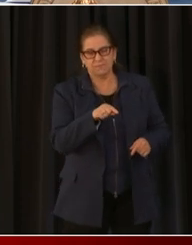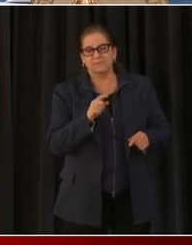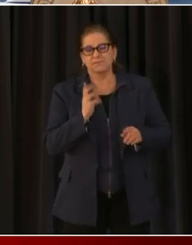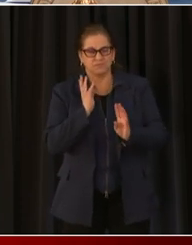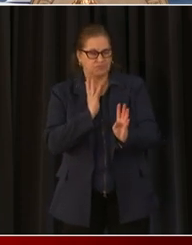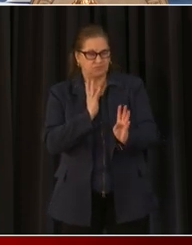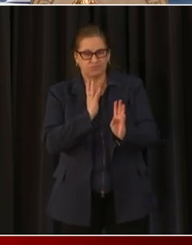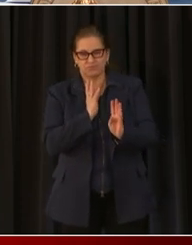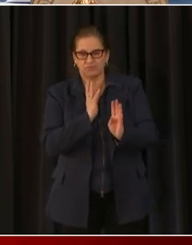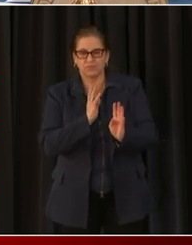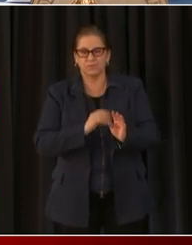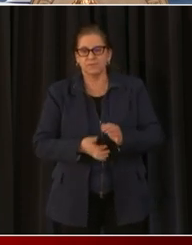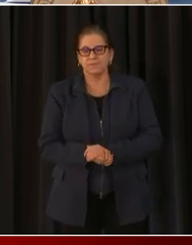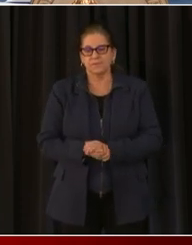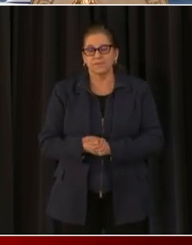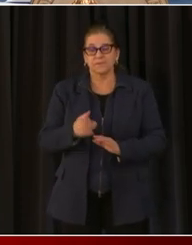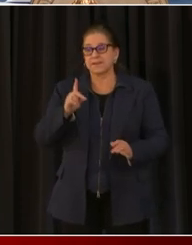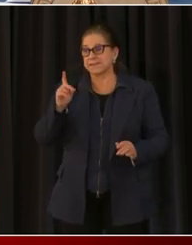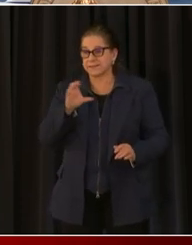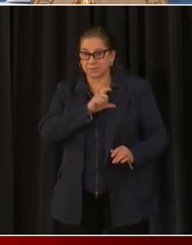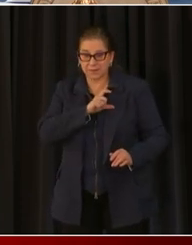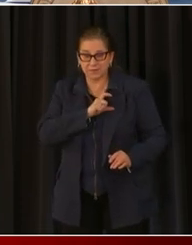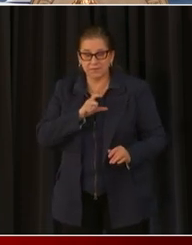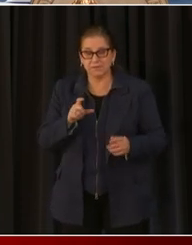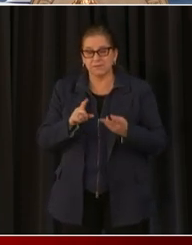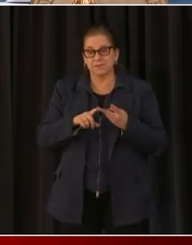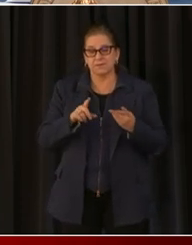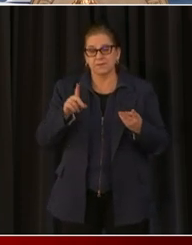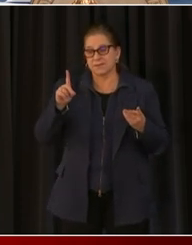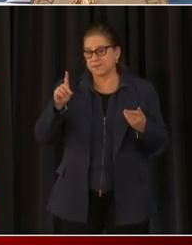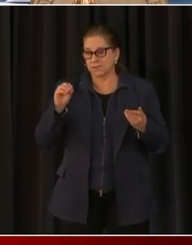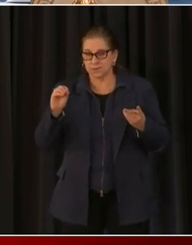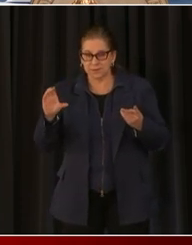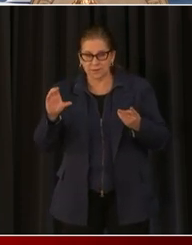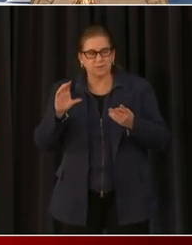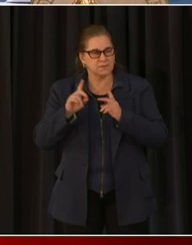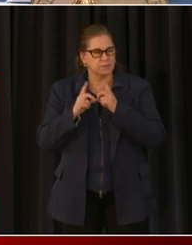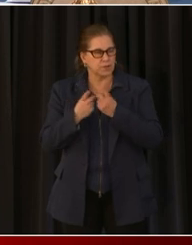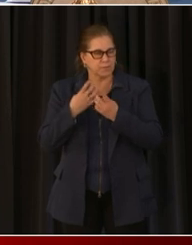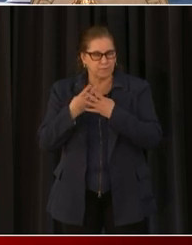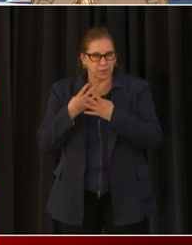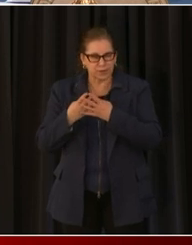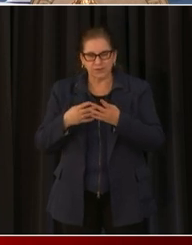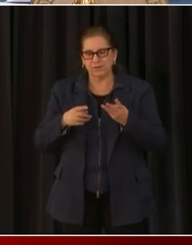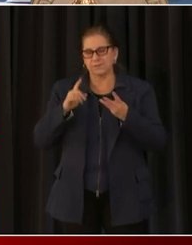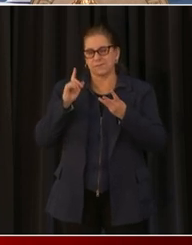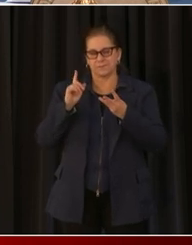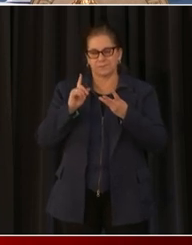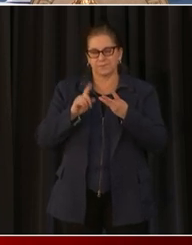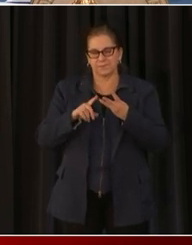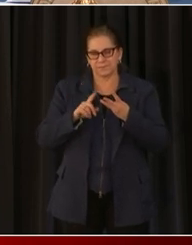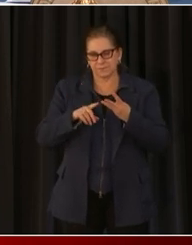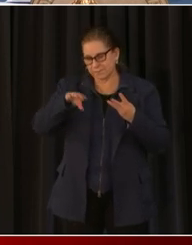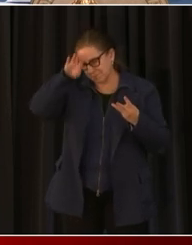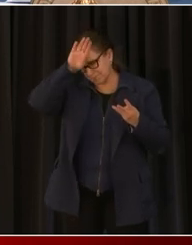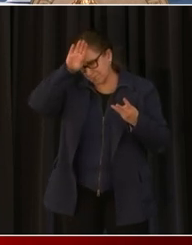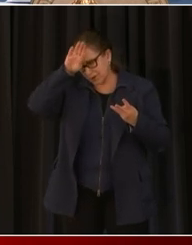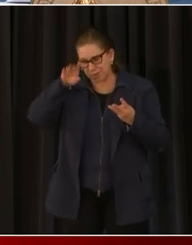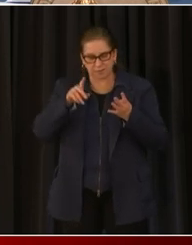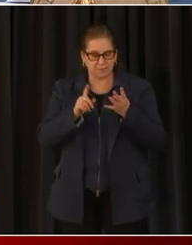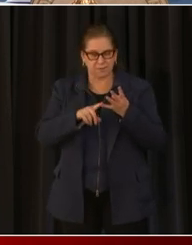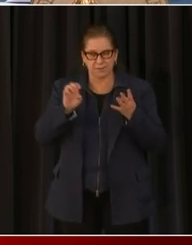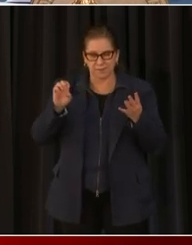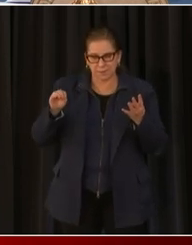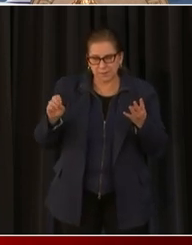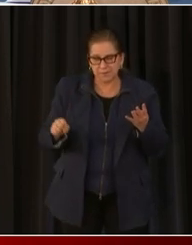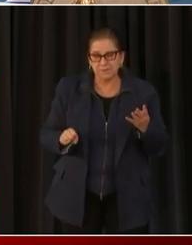fire and emergency medical have also been supported by the Kaiser Vaccination Clinic. Johns Hopkins